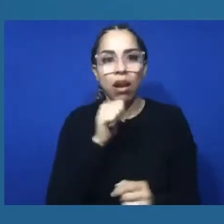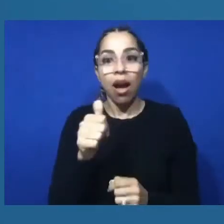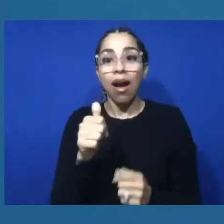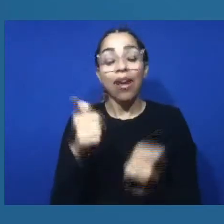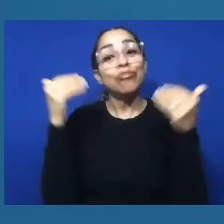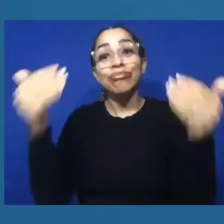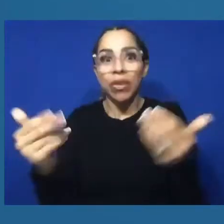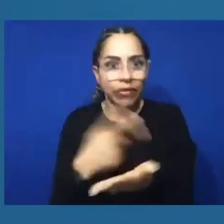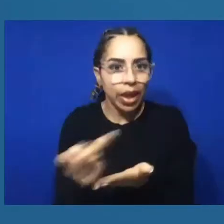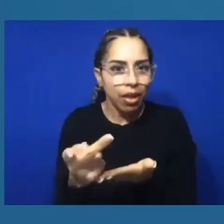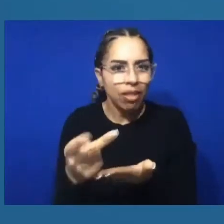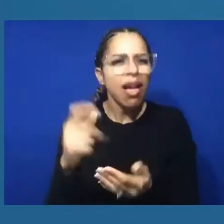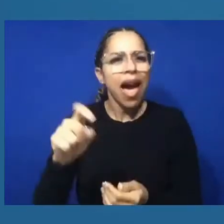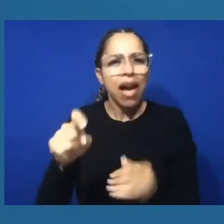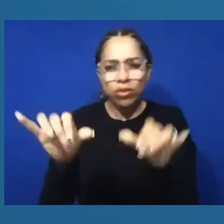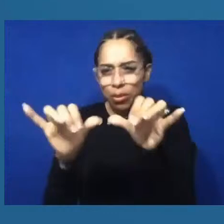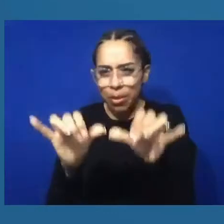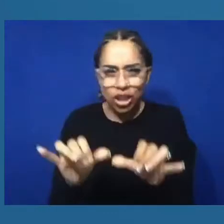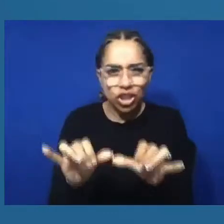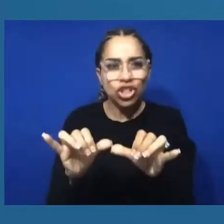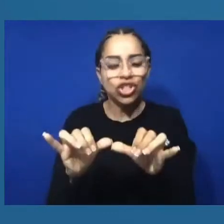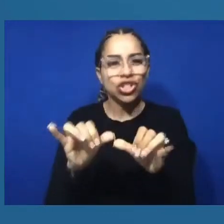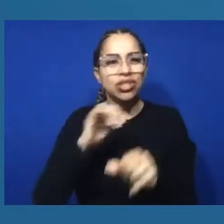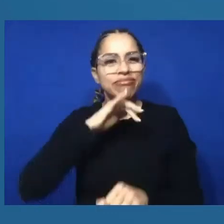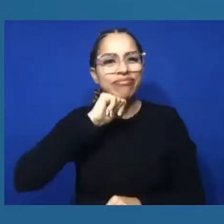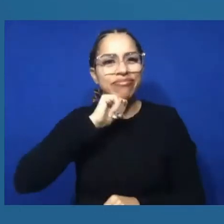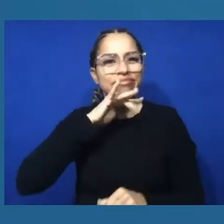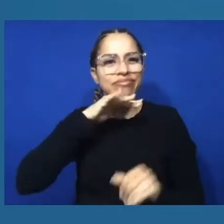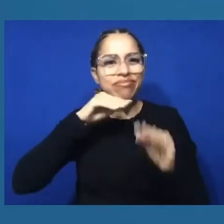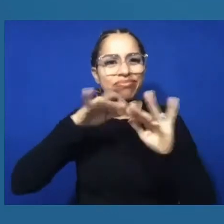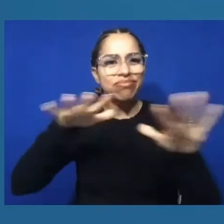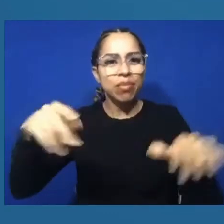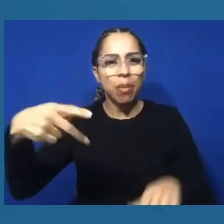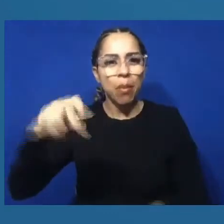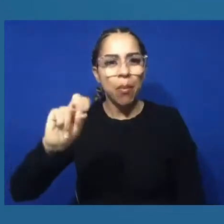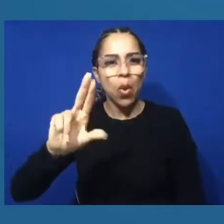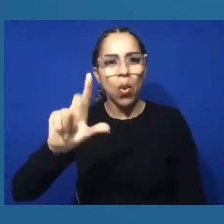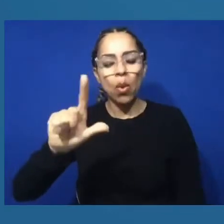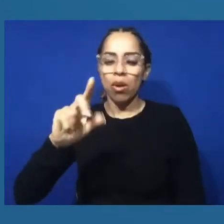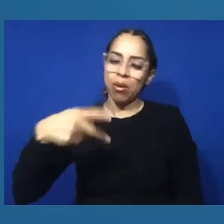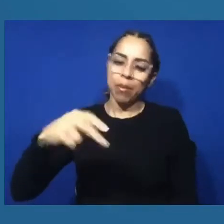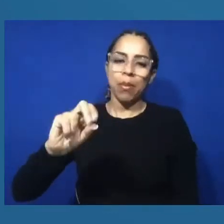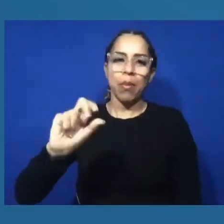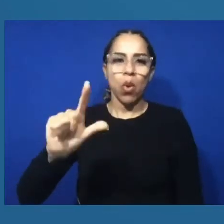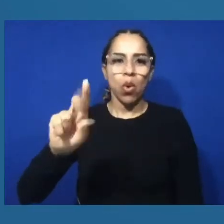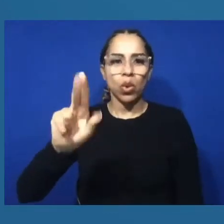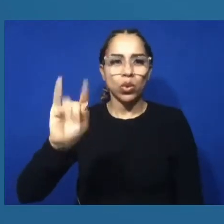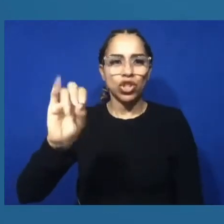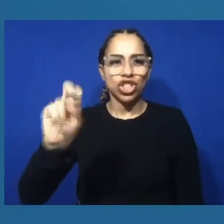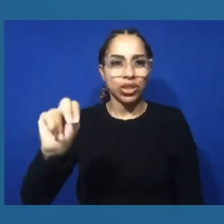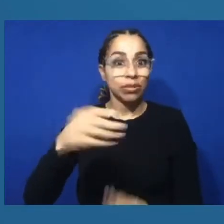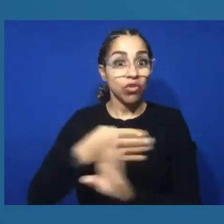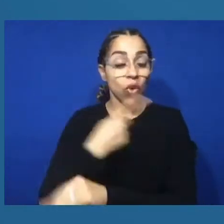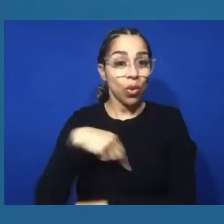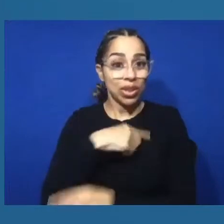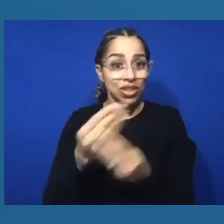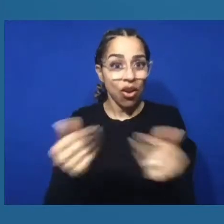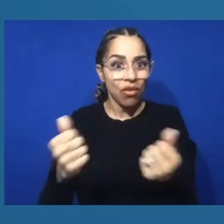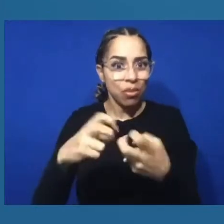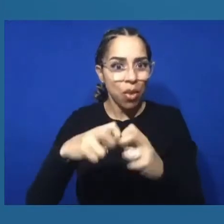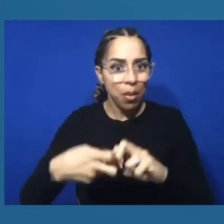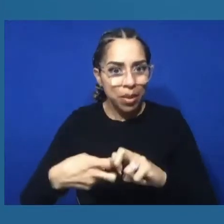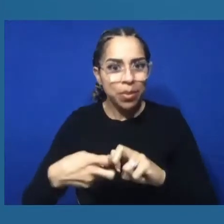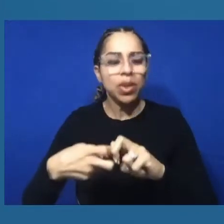pollution before you can solve the problem. We don't have the data necessary right now that we thought we would have, but we don't have. So it's a foundation of a